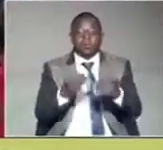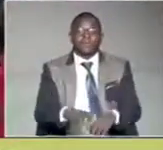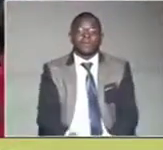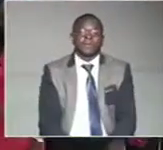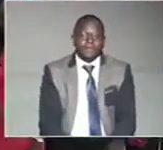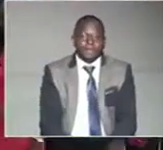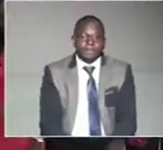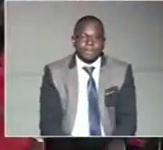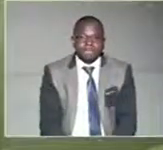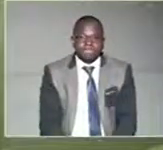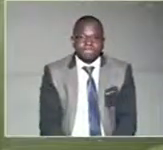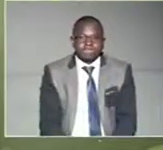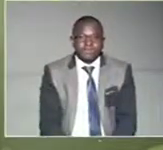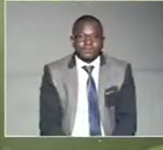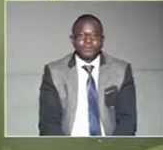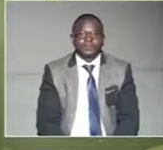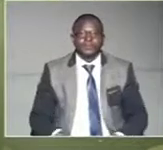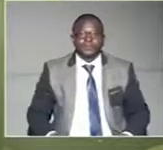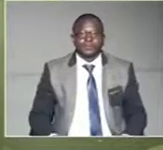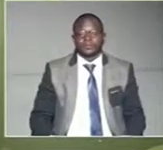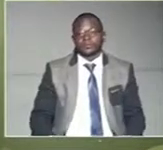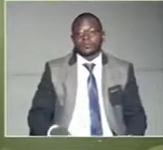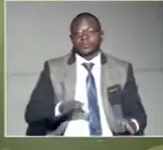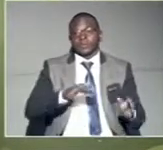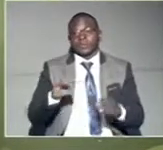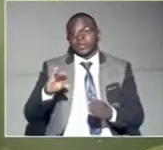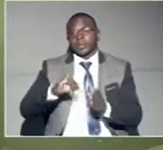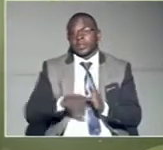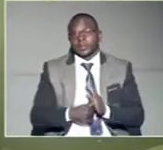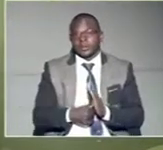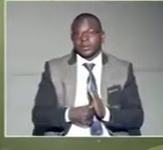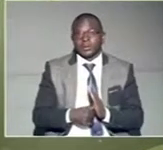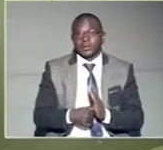Now to matters pertaining to fighting graft.